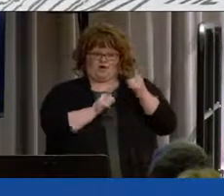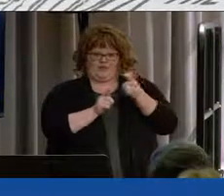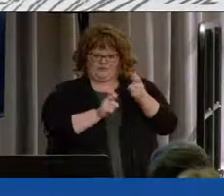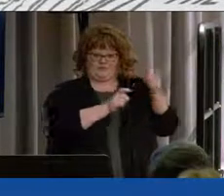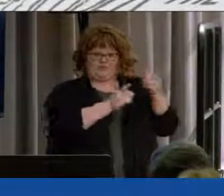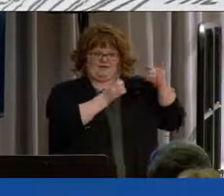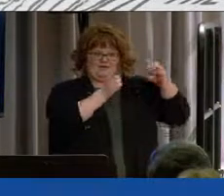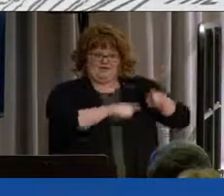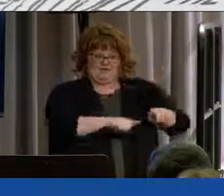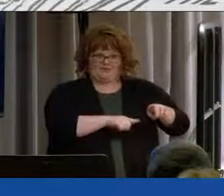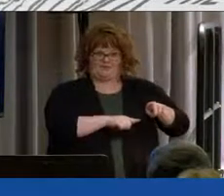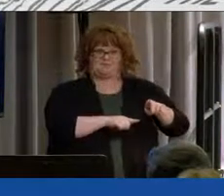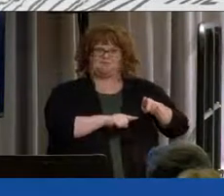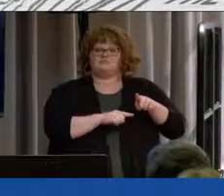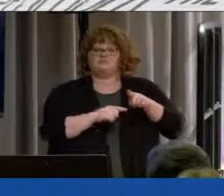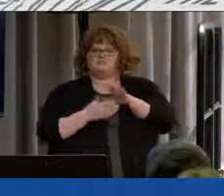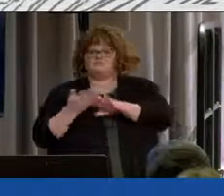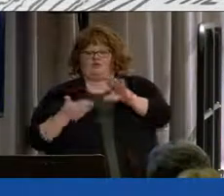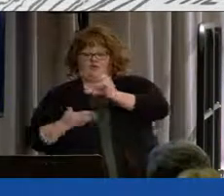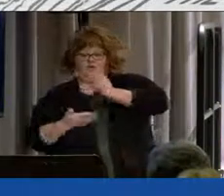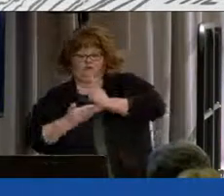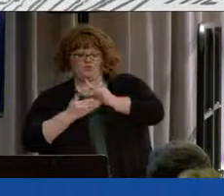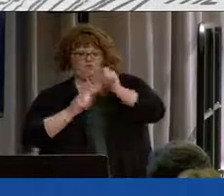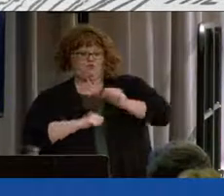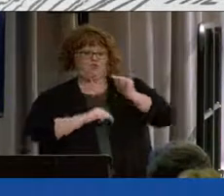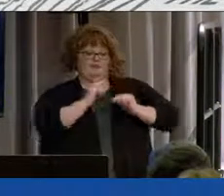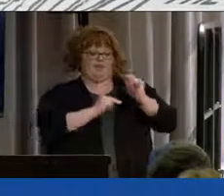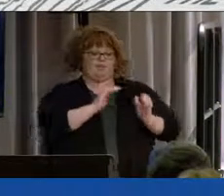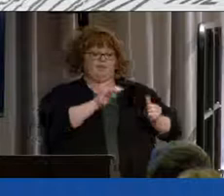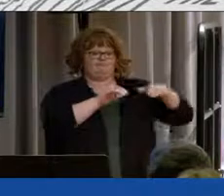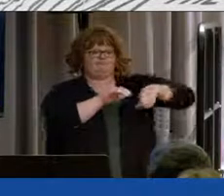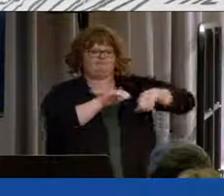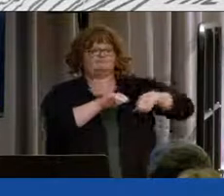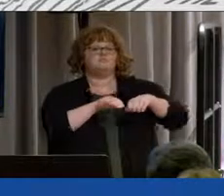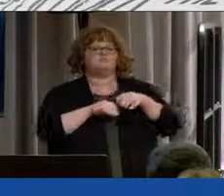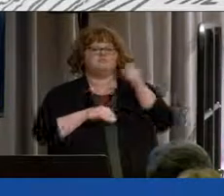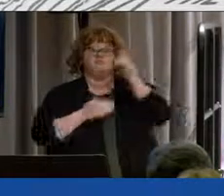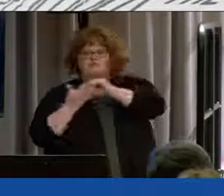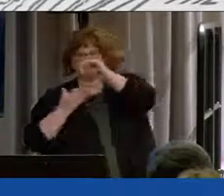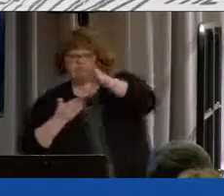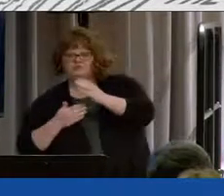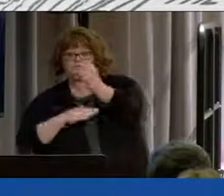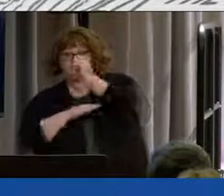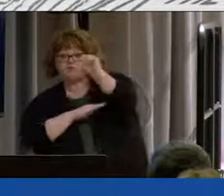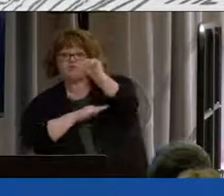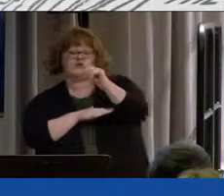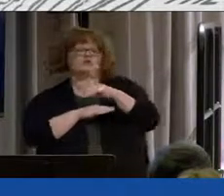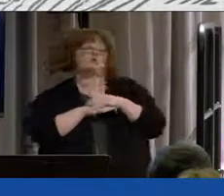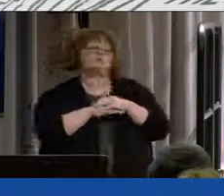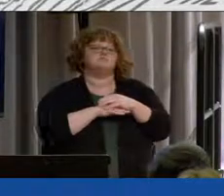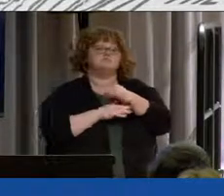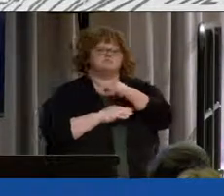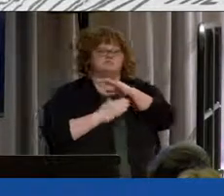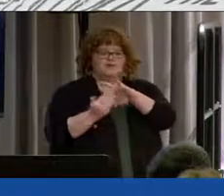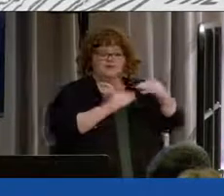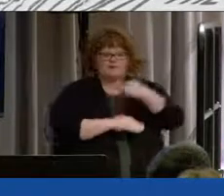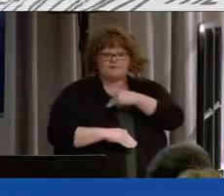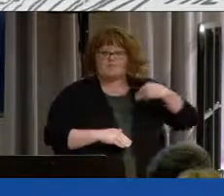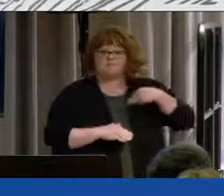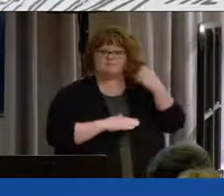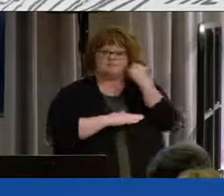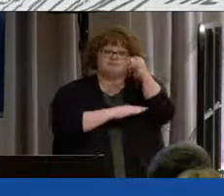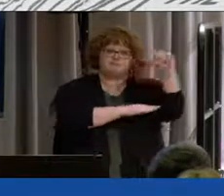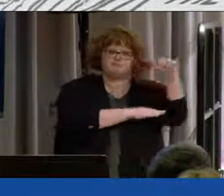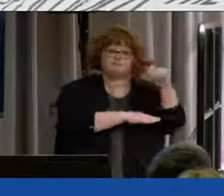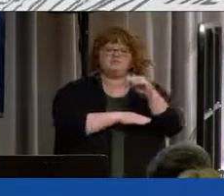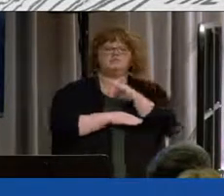shootings had occurred. And so students protested, townspeople protested, activists protested, and they formed what was